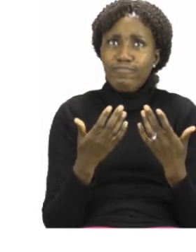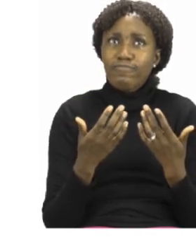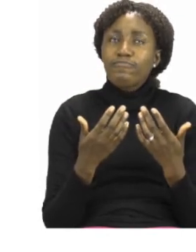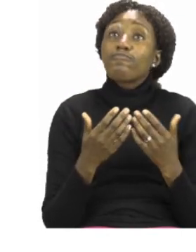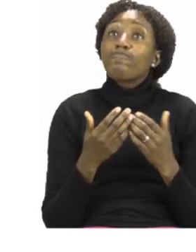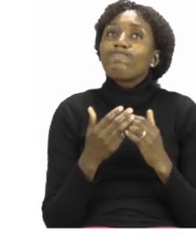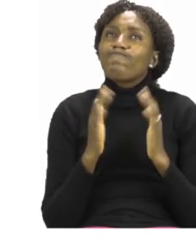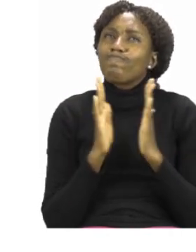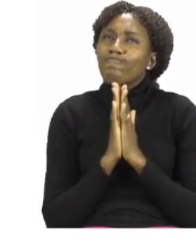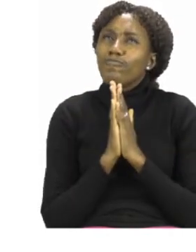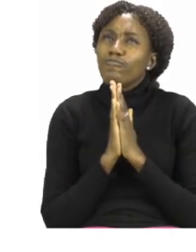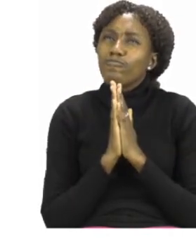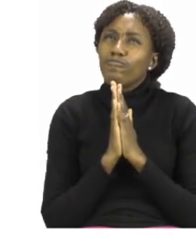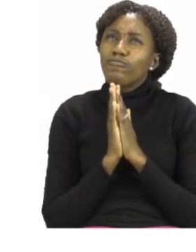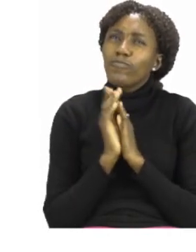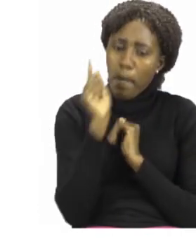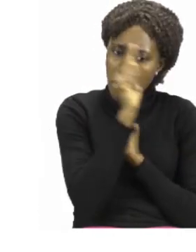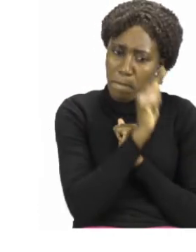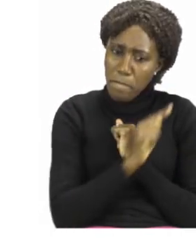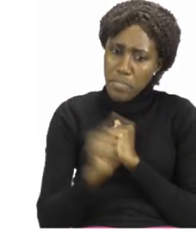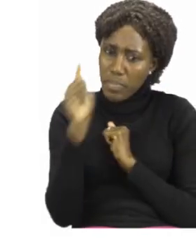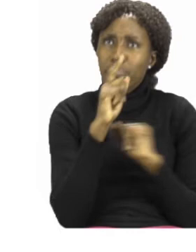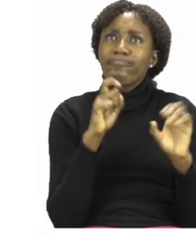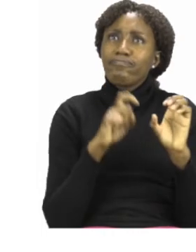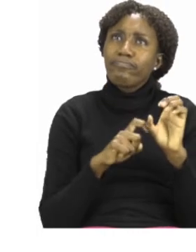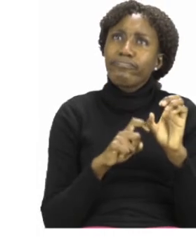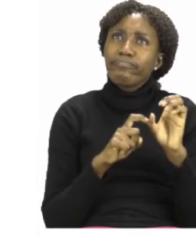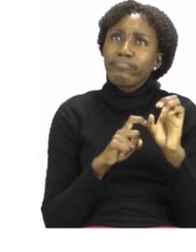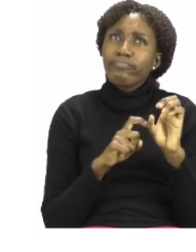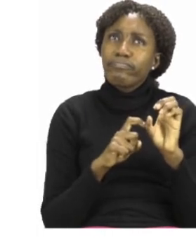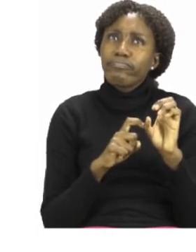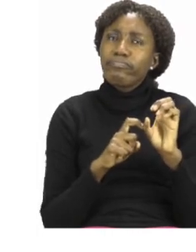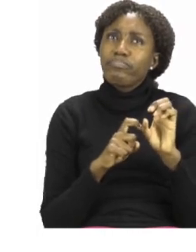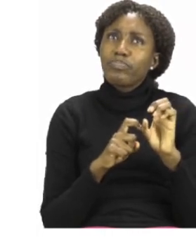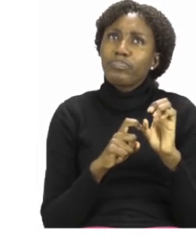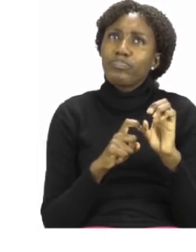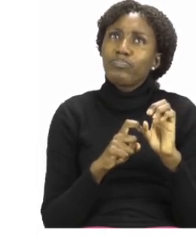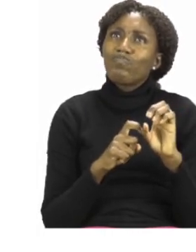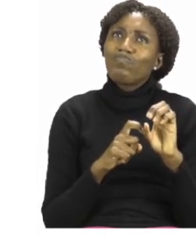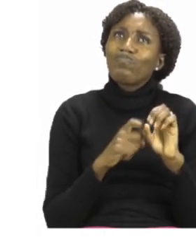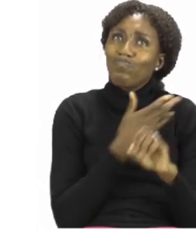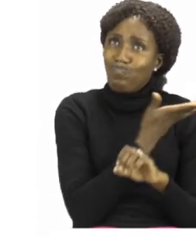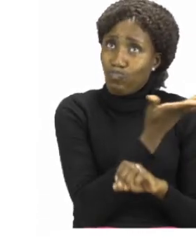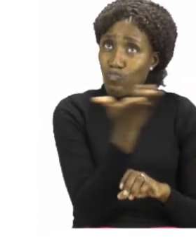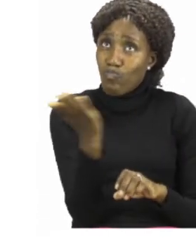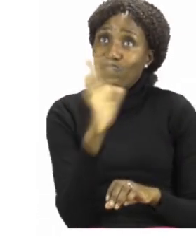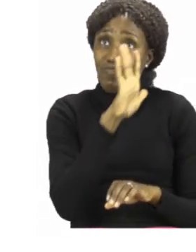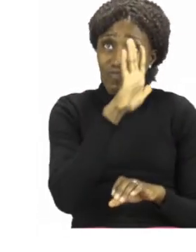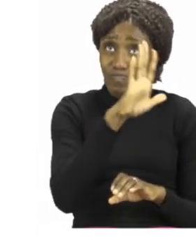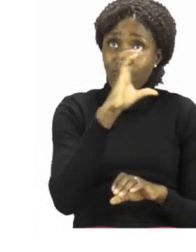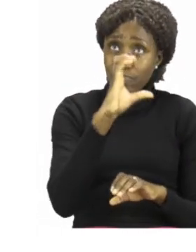to circle the coins. For all the 5-cent coins, you are going